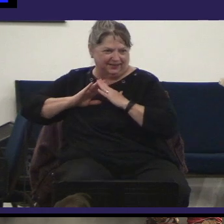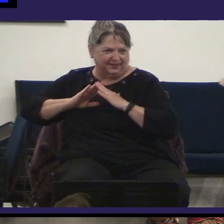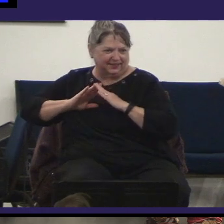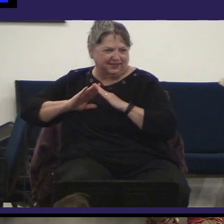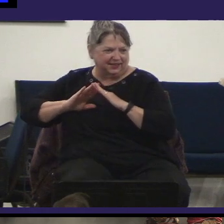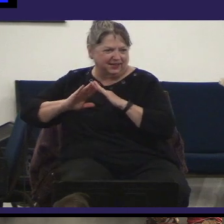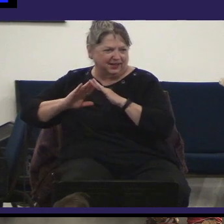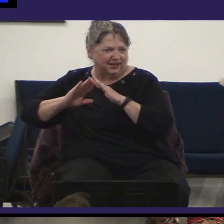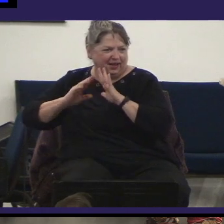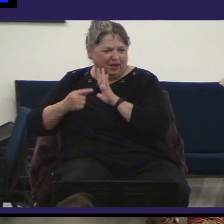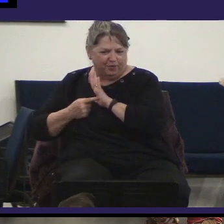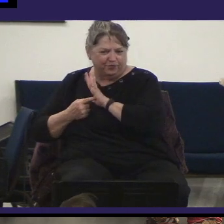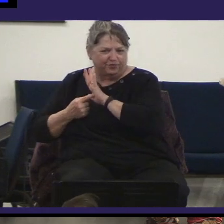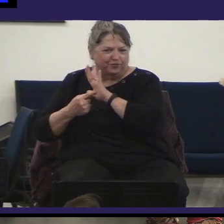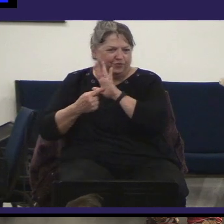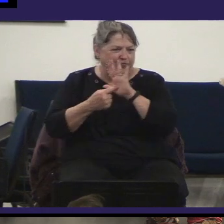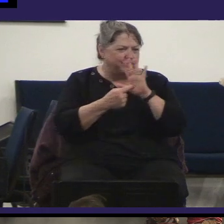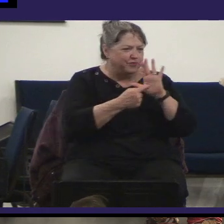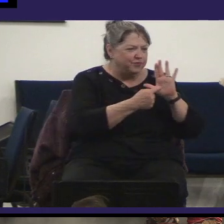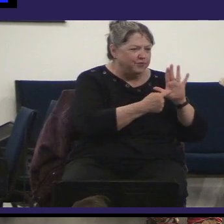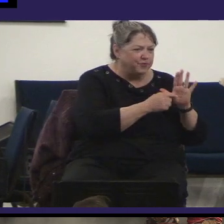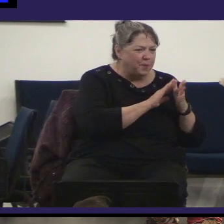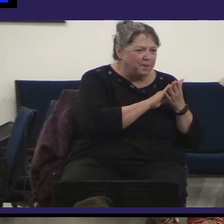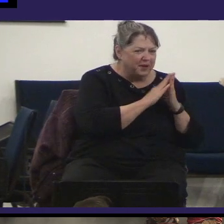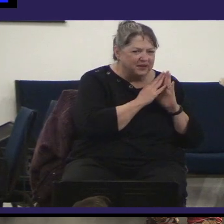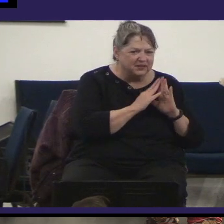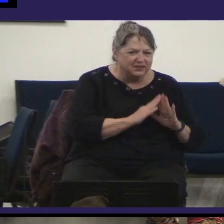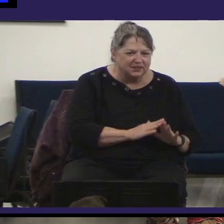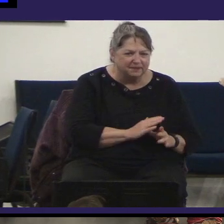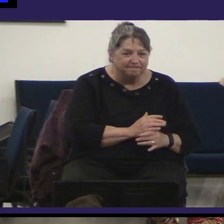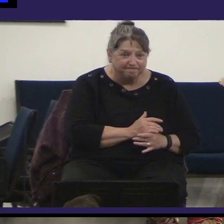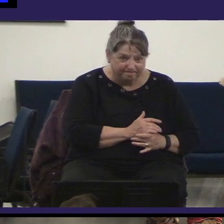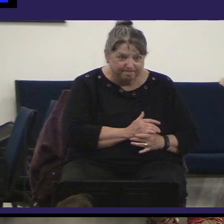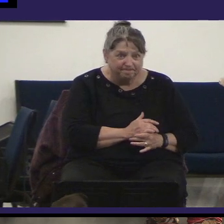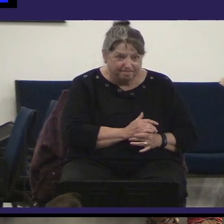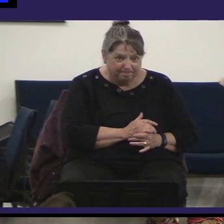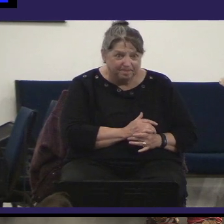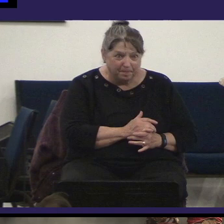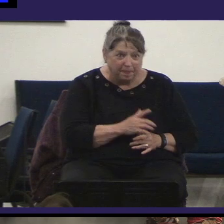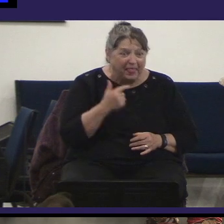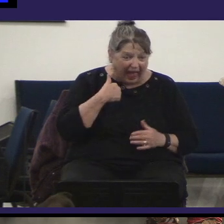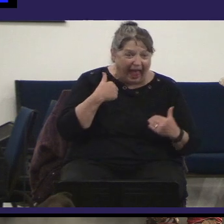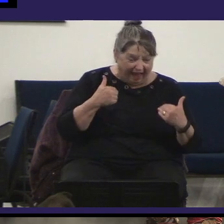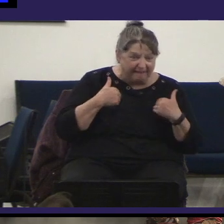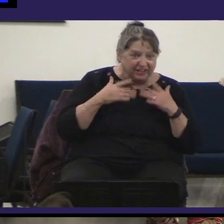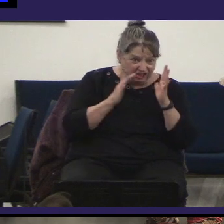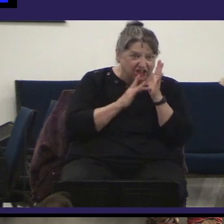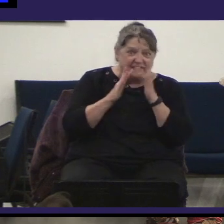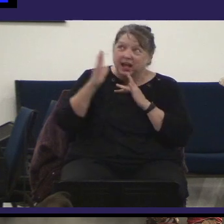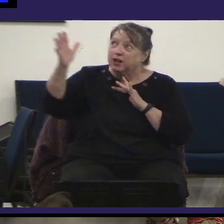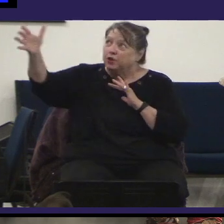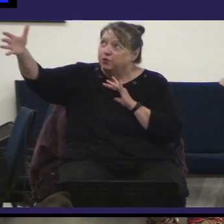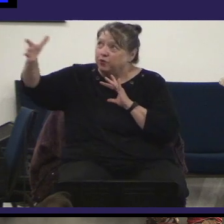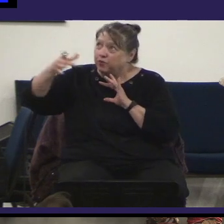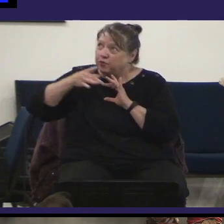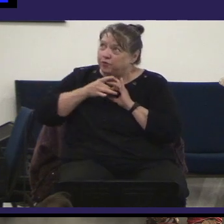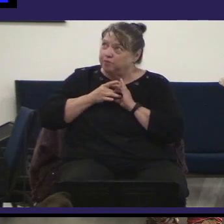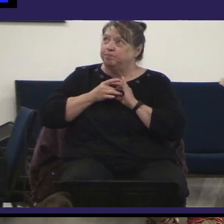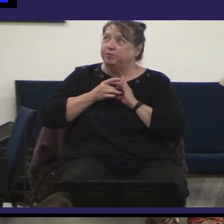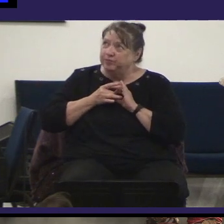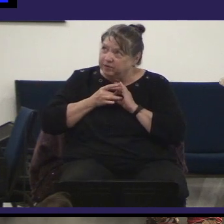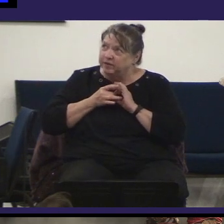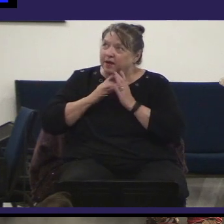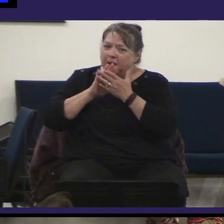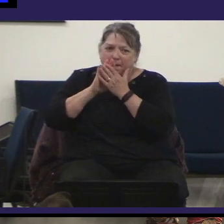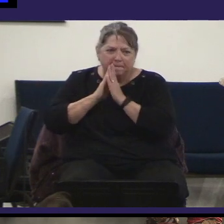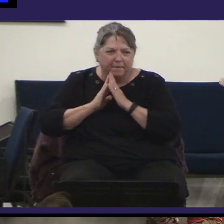If there's a war and a battle going on in here, I'm going to have very little peace to exercise out here. Peace